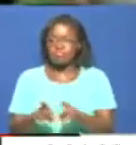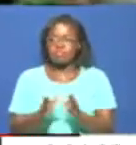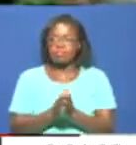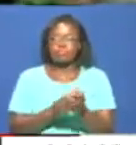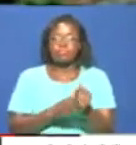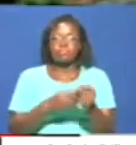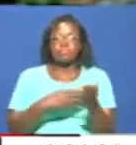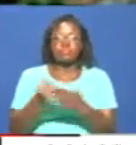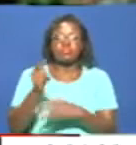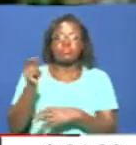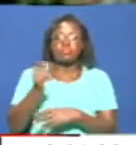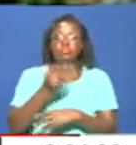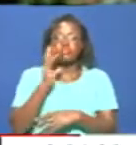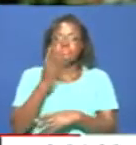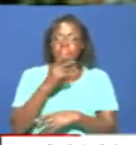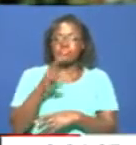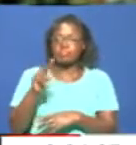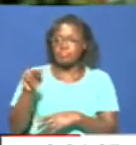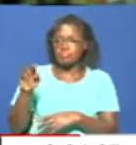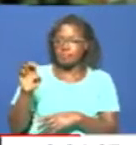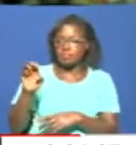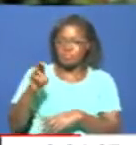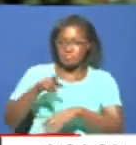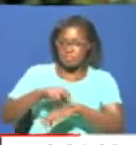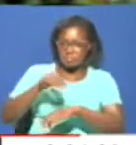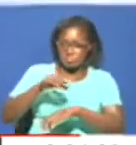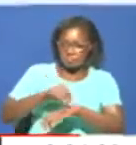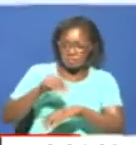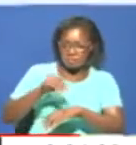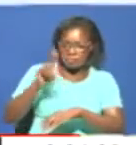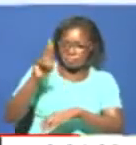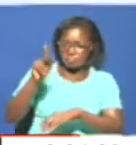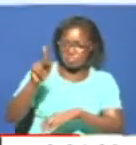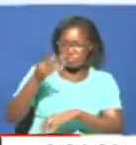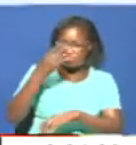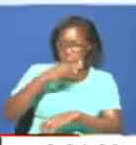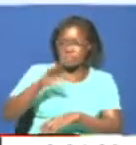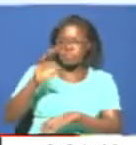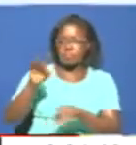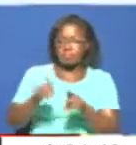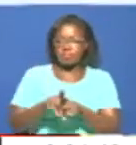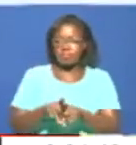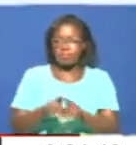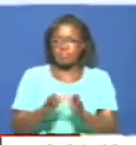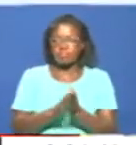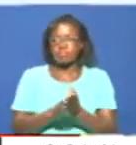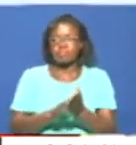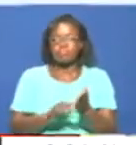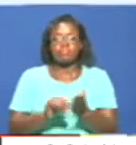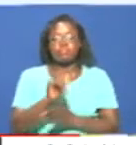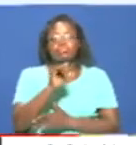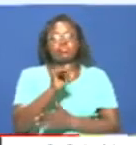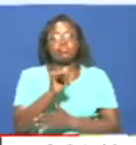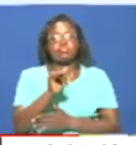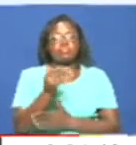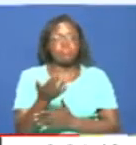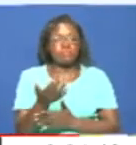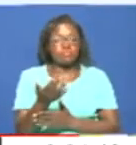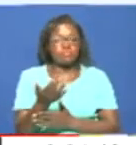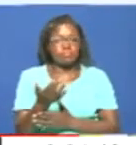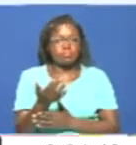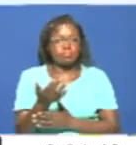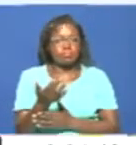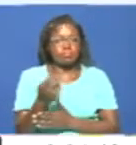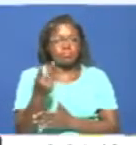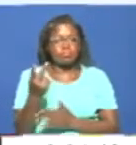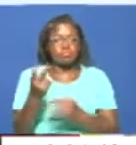Kenyan flowers were the Netherlands, the United Kingdom, and France. The volume of flowers exported increased from